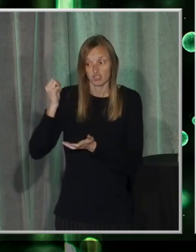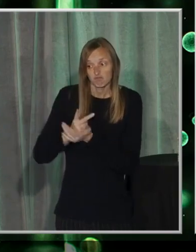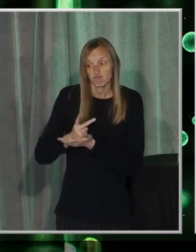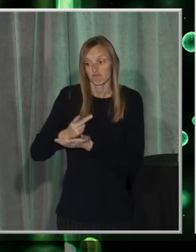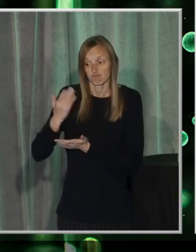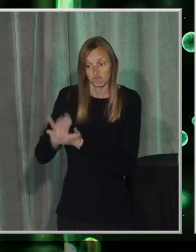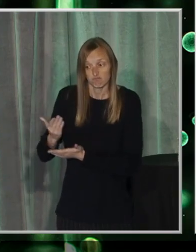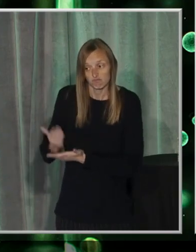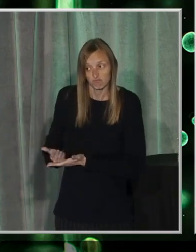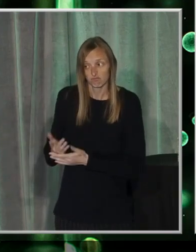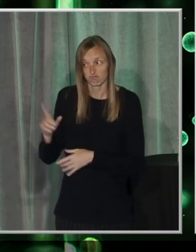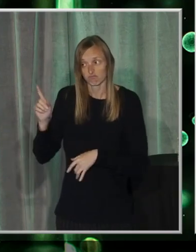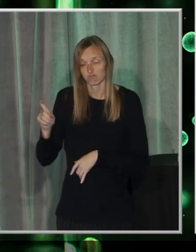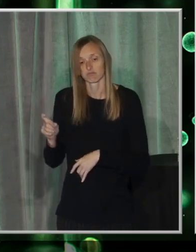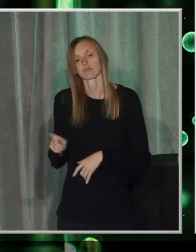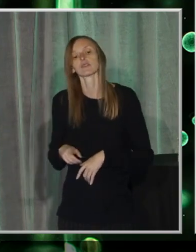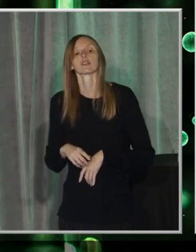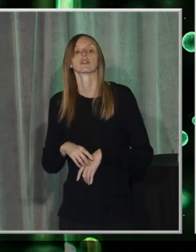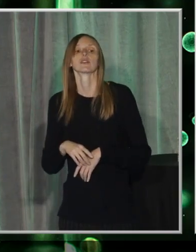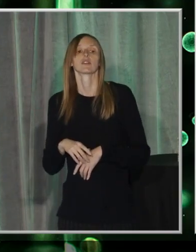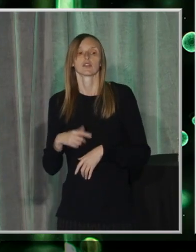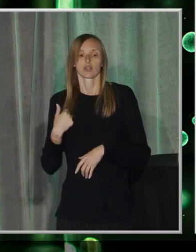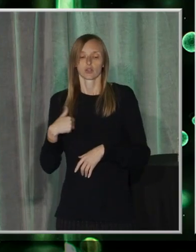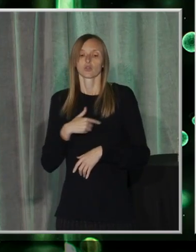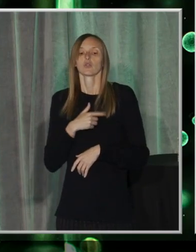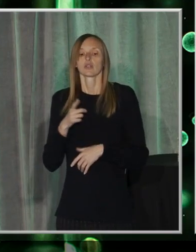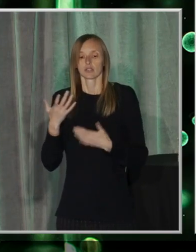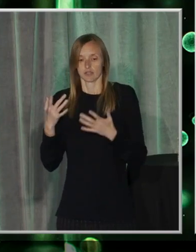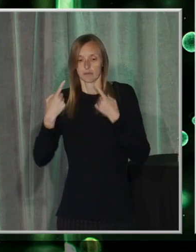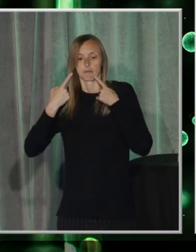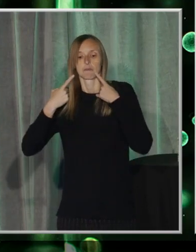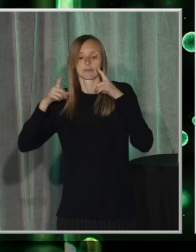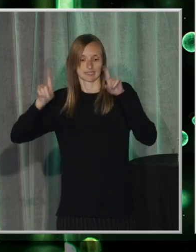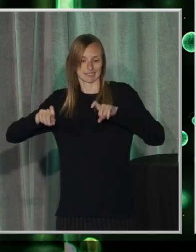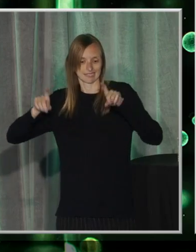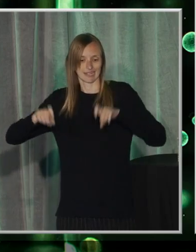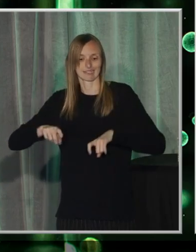other aspects? Yes, we actually managed to test our compost.